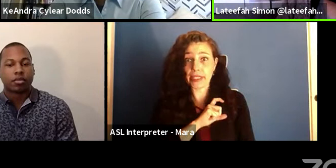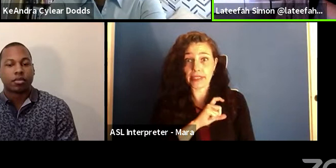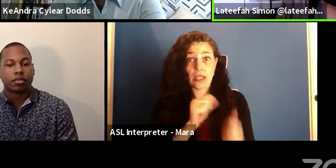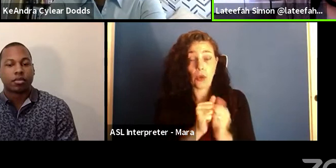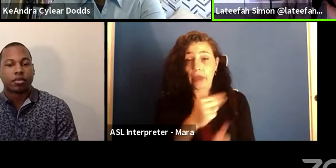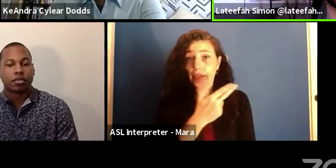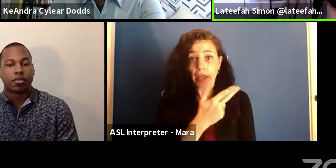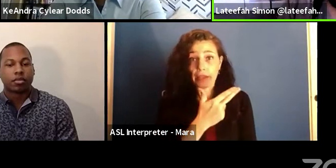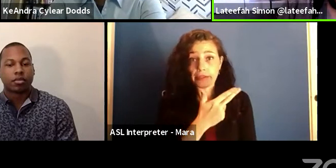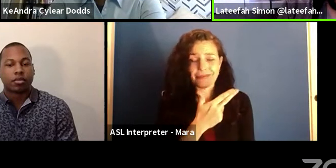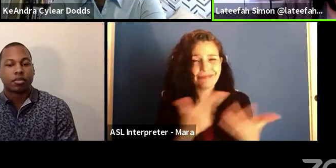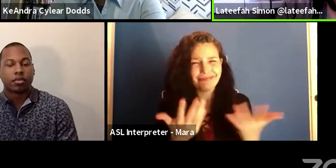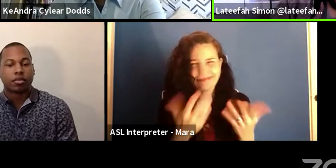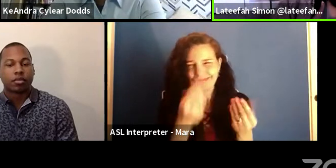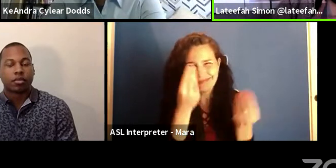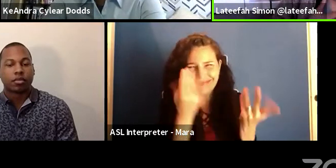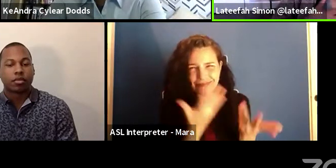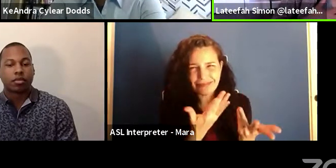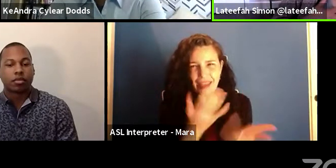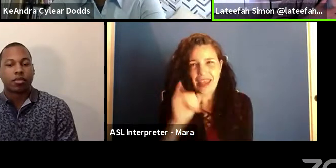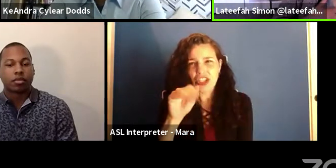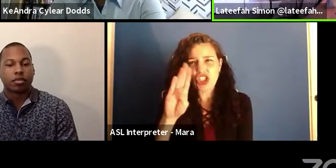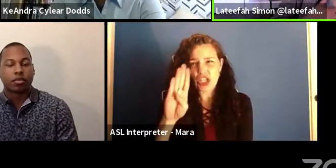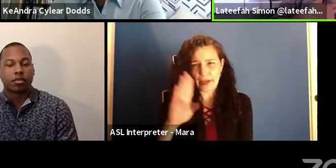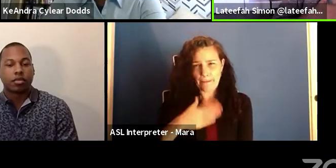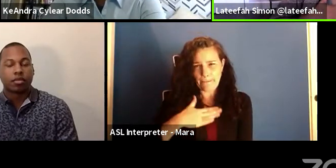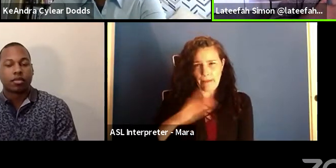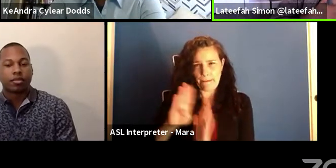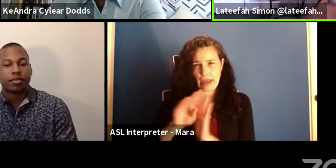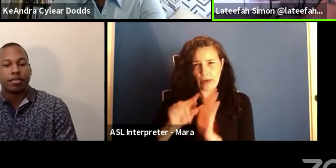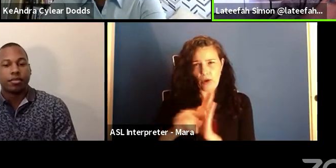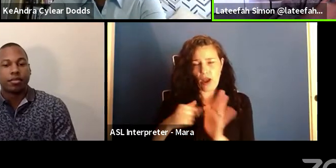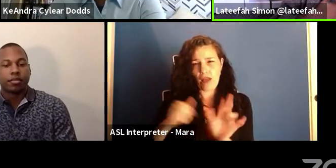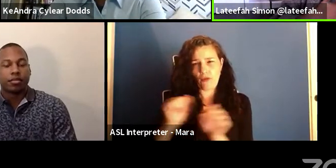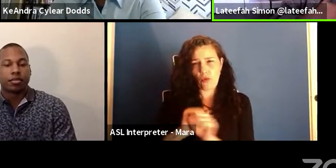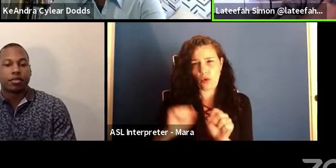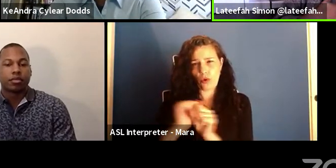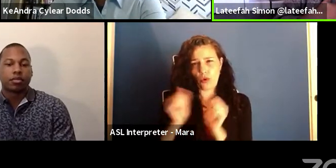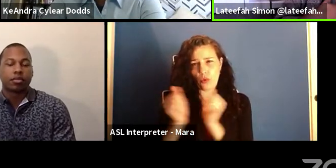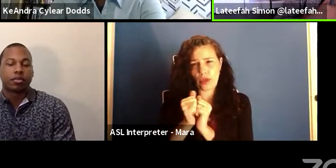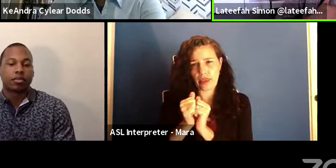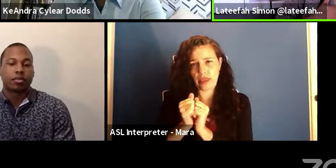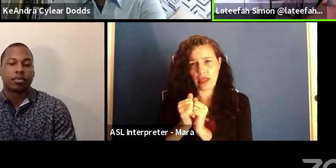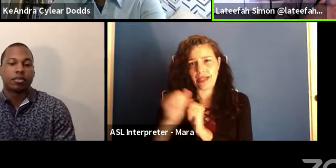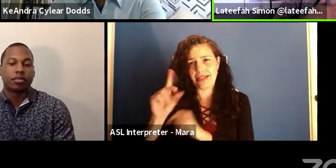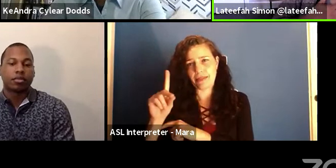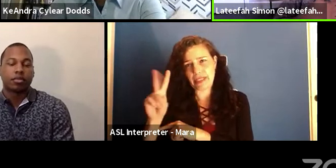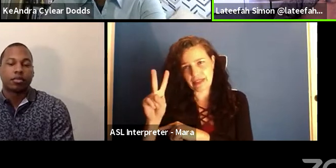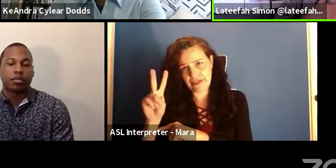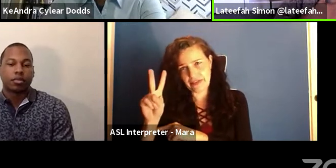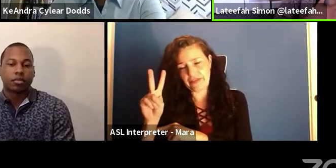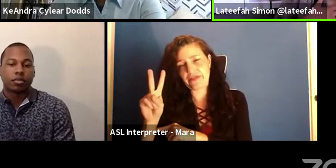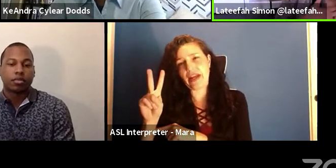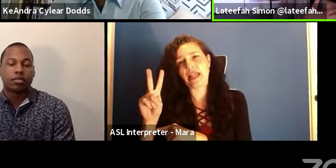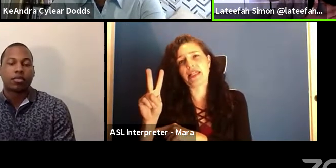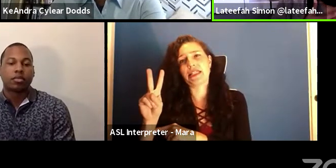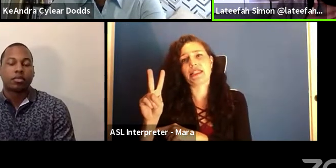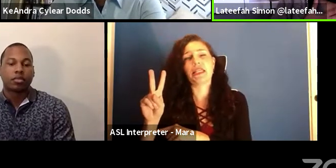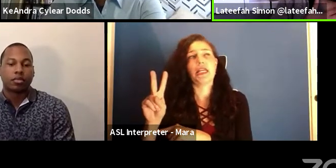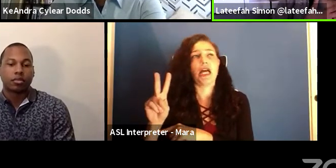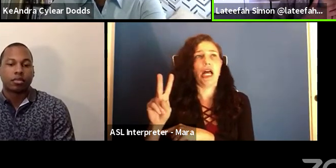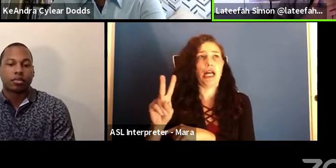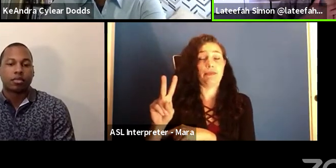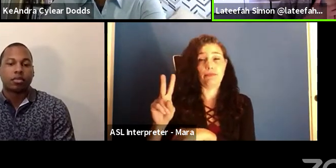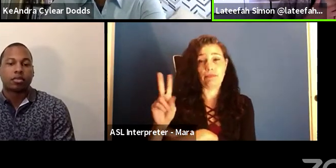to say, Jacob, my background, I've worked with domestic abuse survivors. I've worked with trafficked young